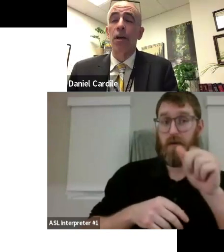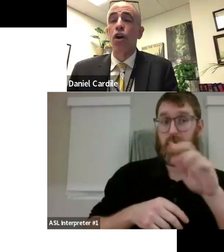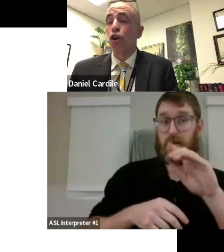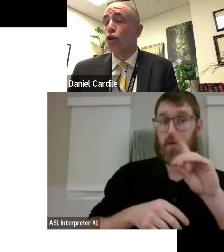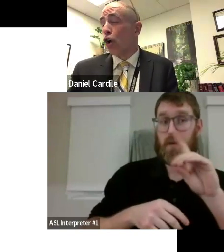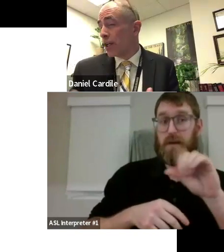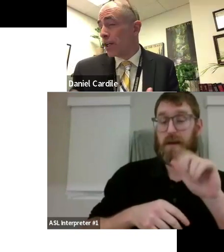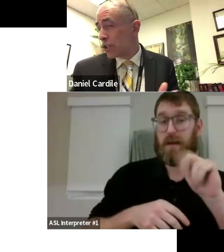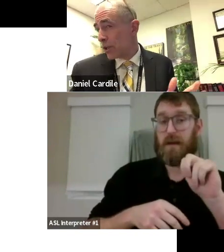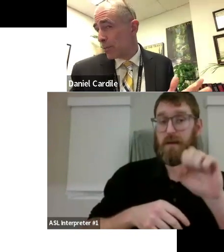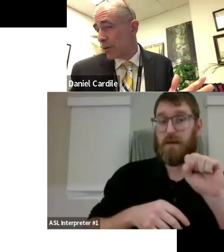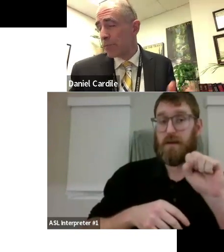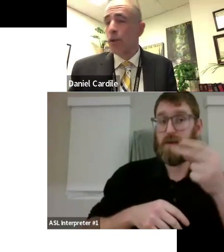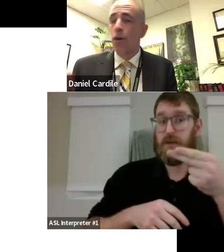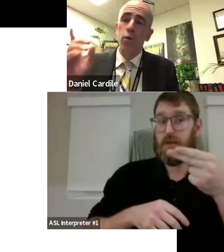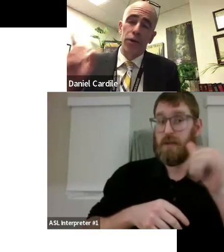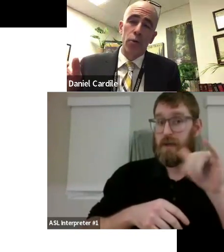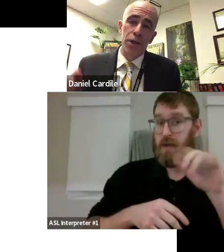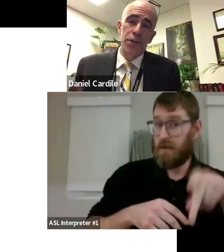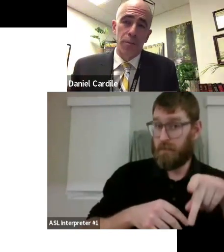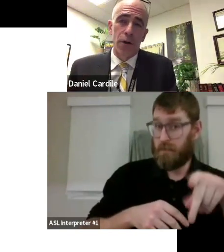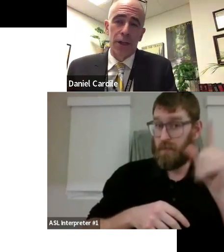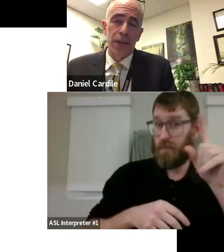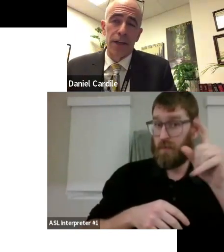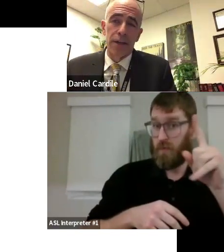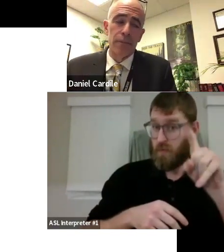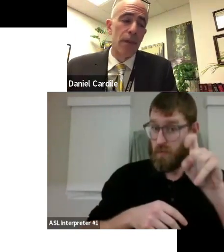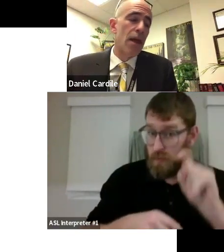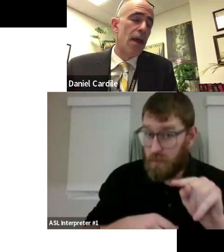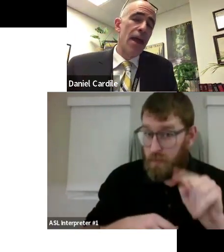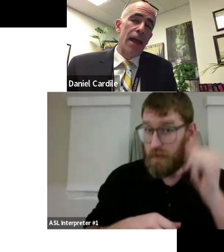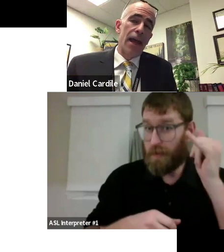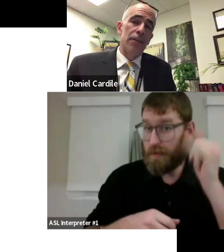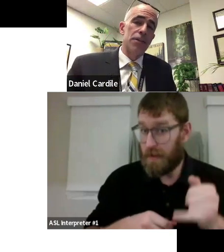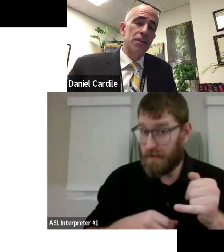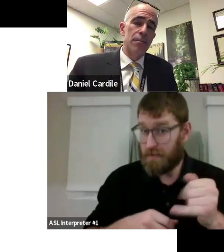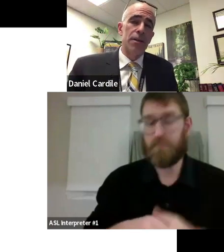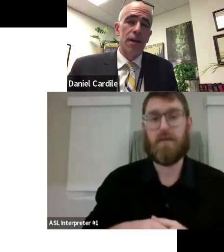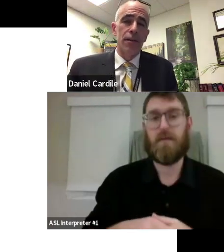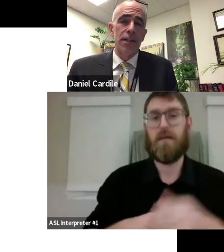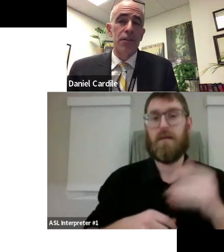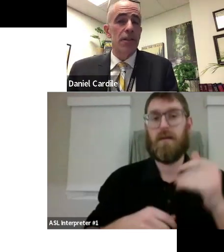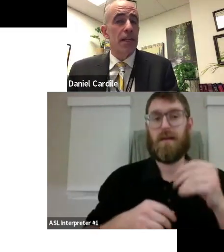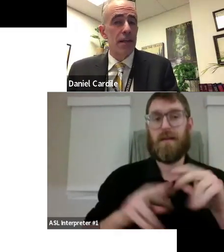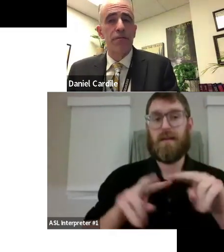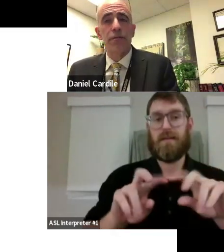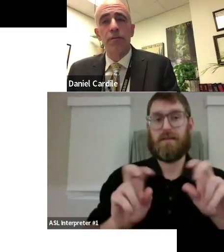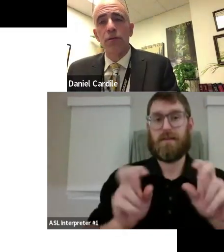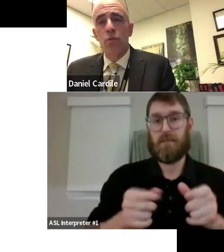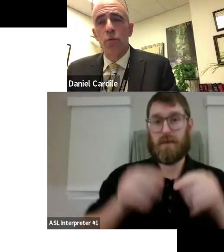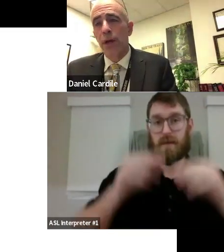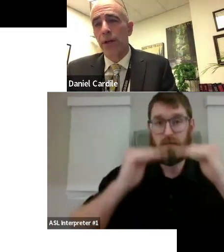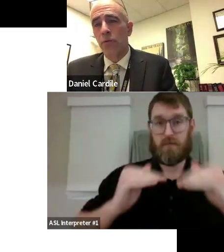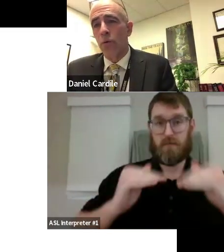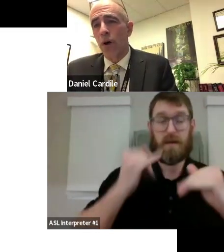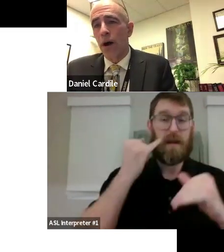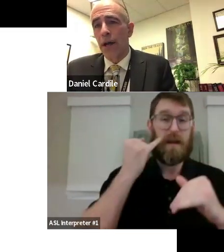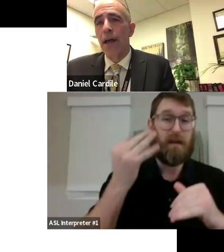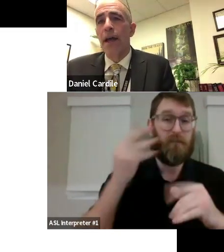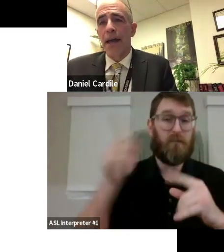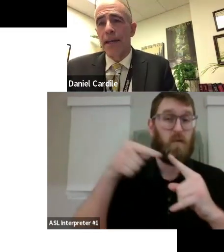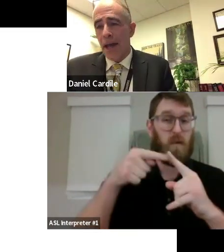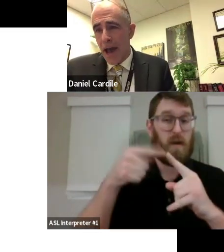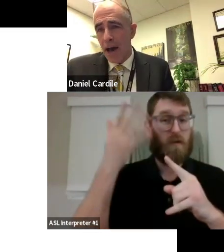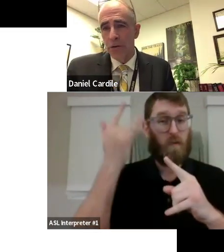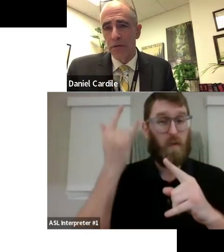called Guardianship with a question mark at the end. And the subtitle is If, When,